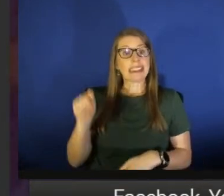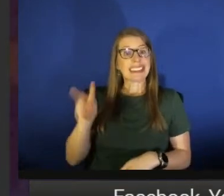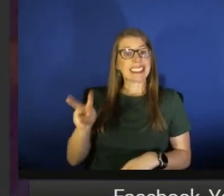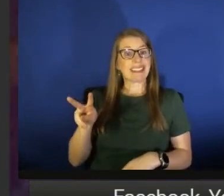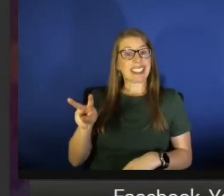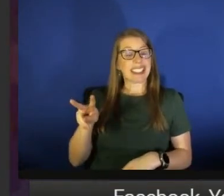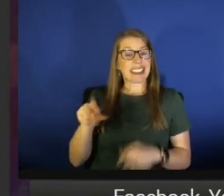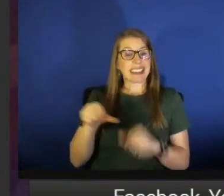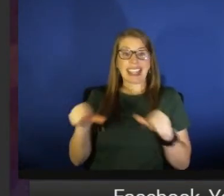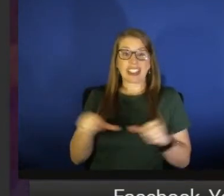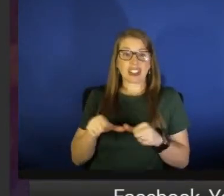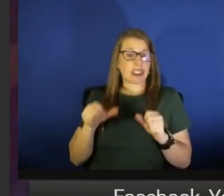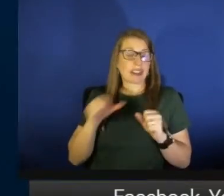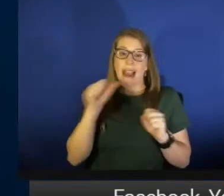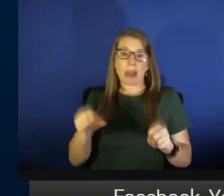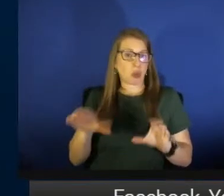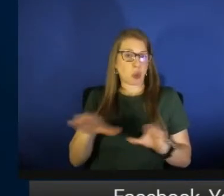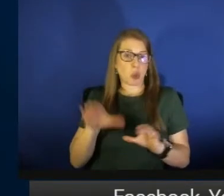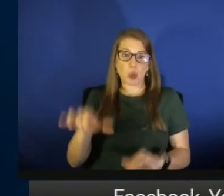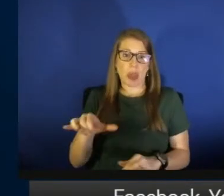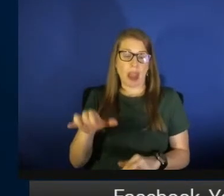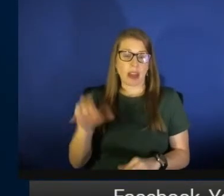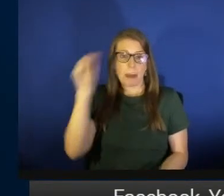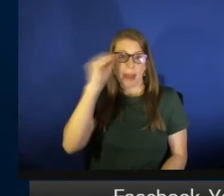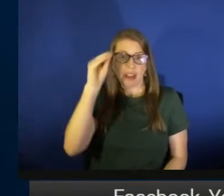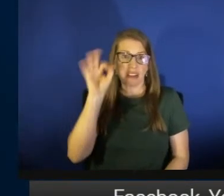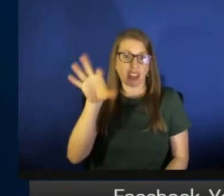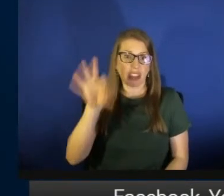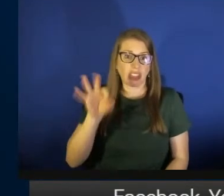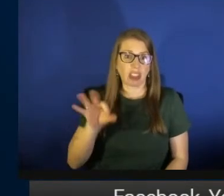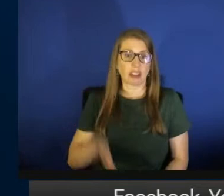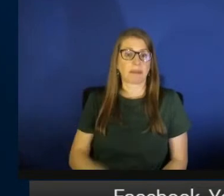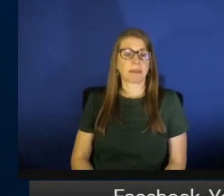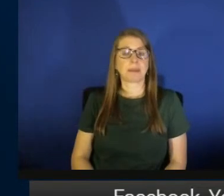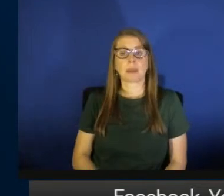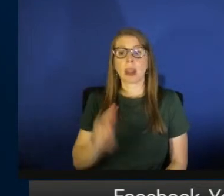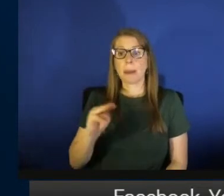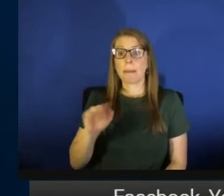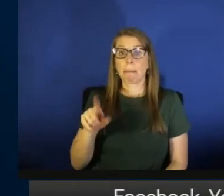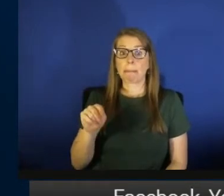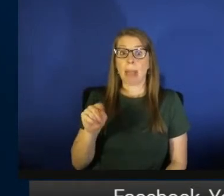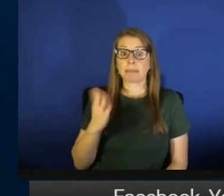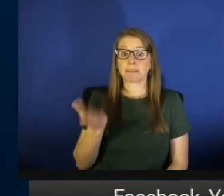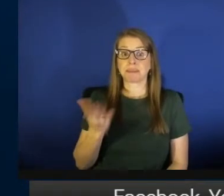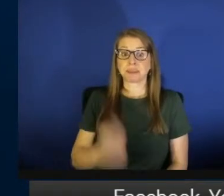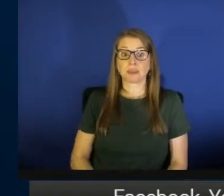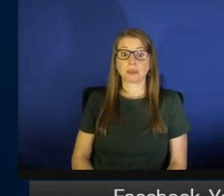stations were not able to do. Matt, your thoughts on that?